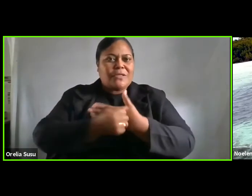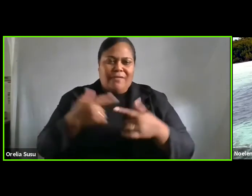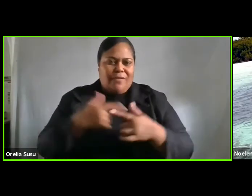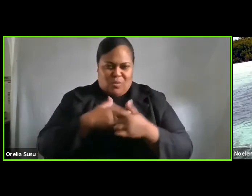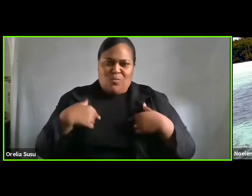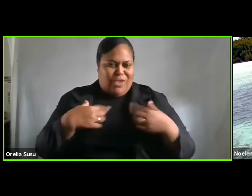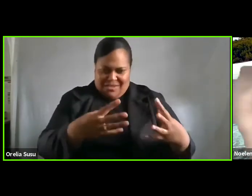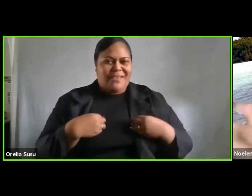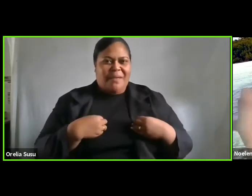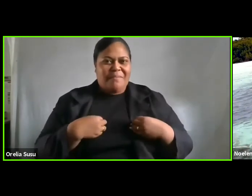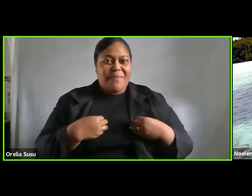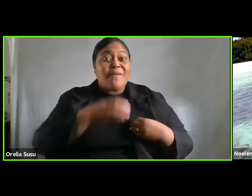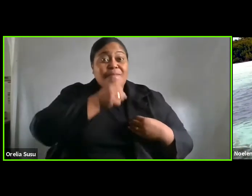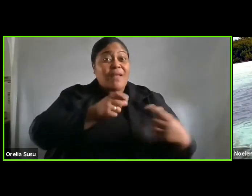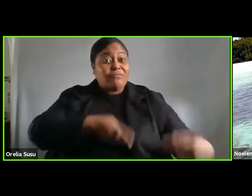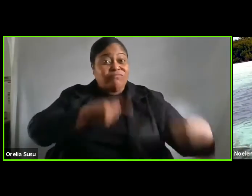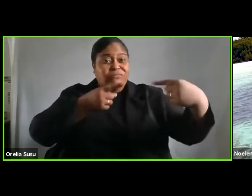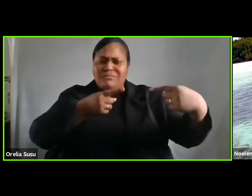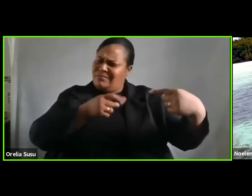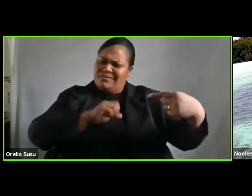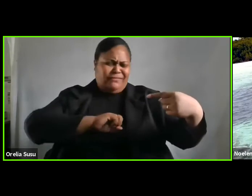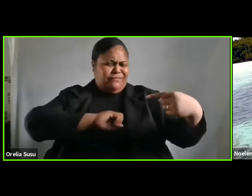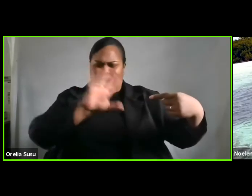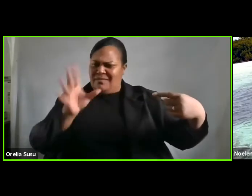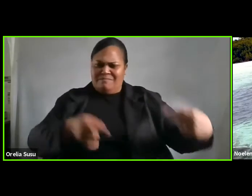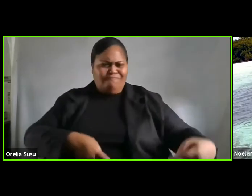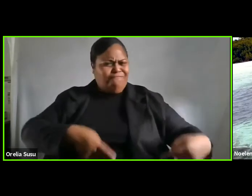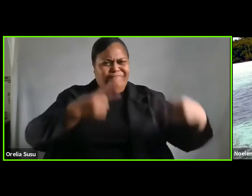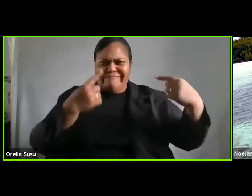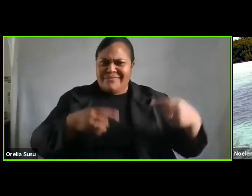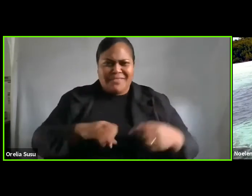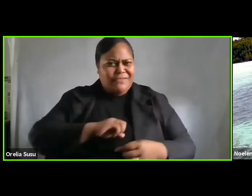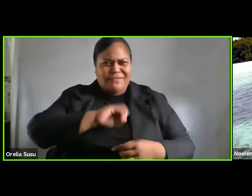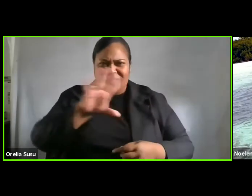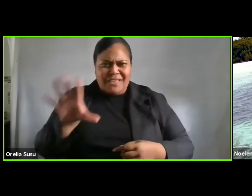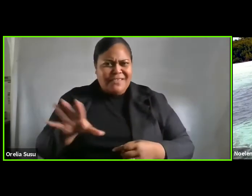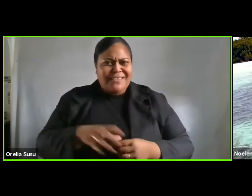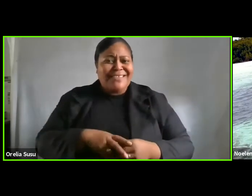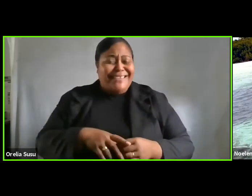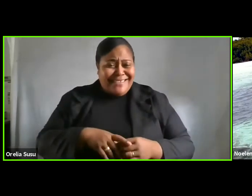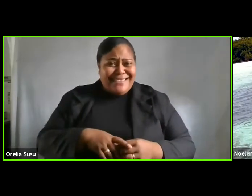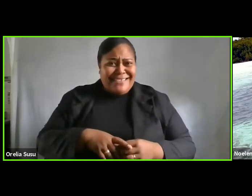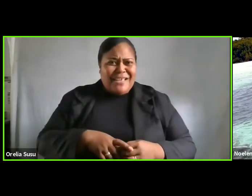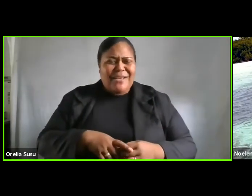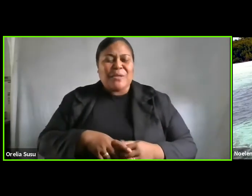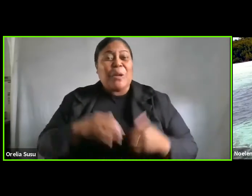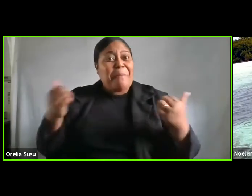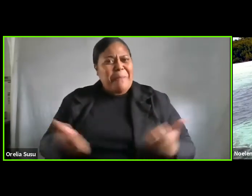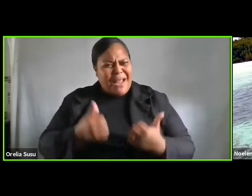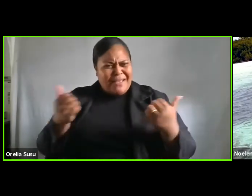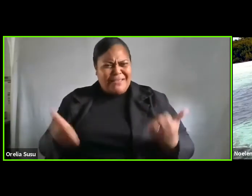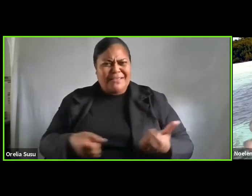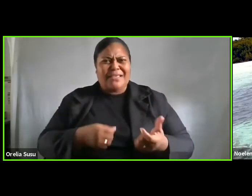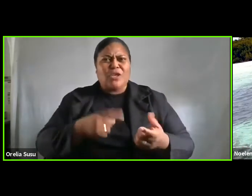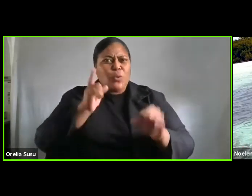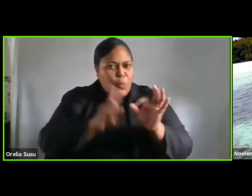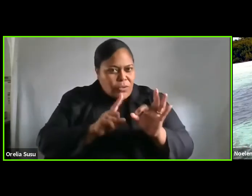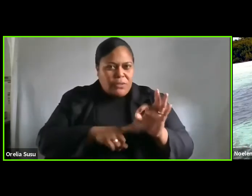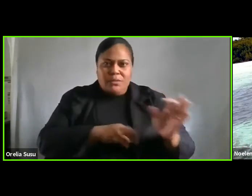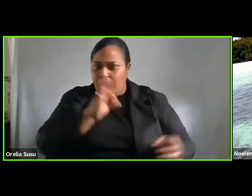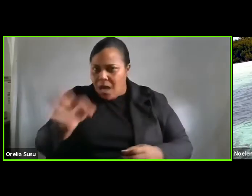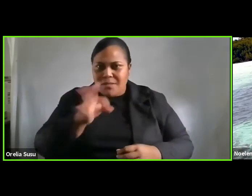men so i i do hundreds of sessions a year and the first question in every single session is always always i can guarantee